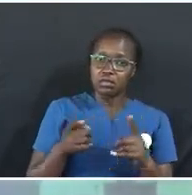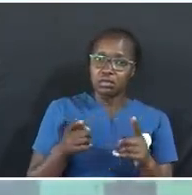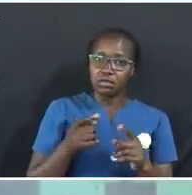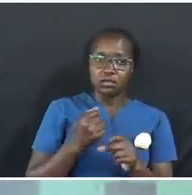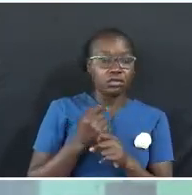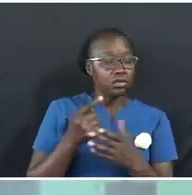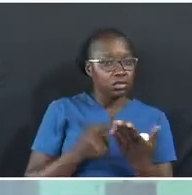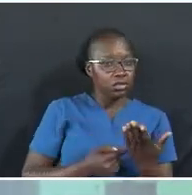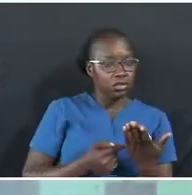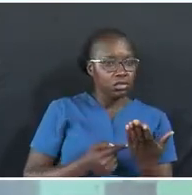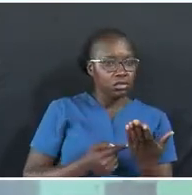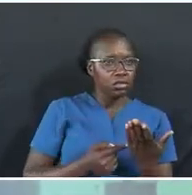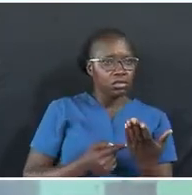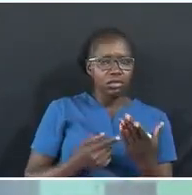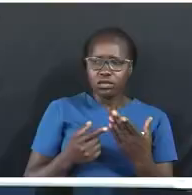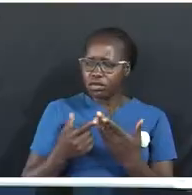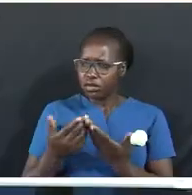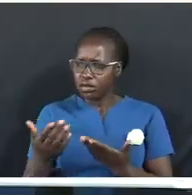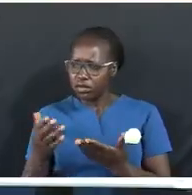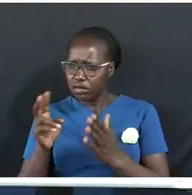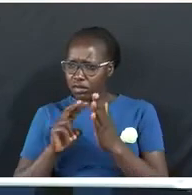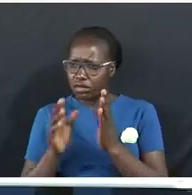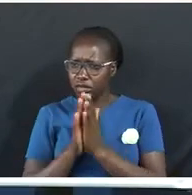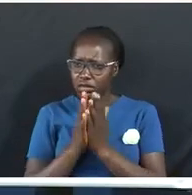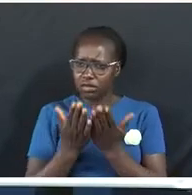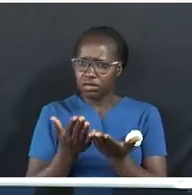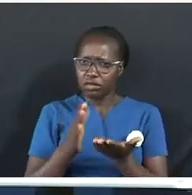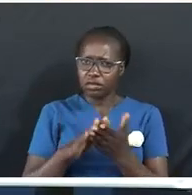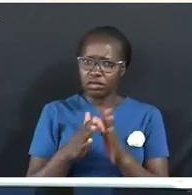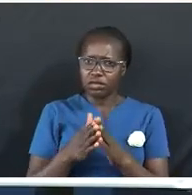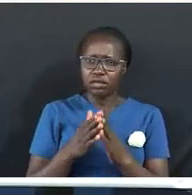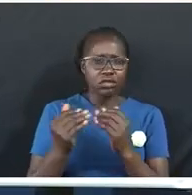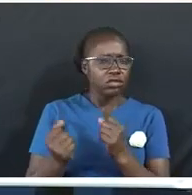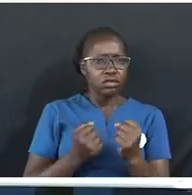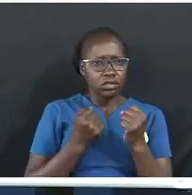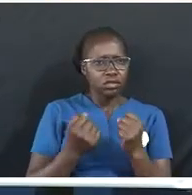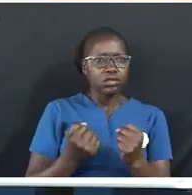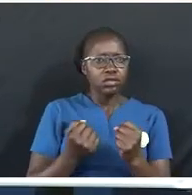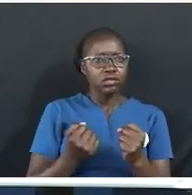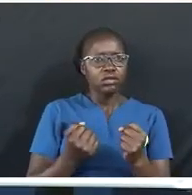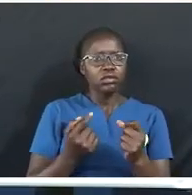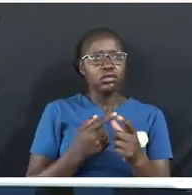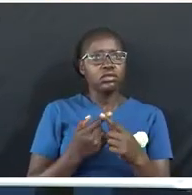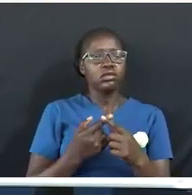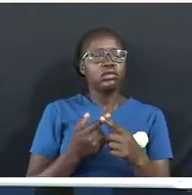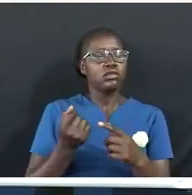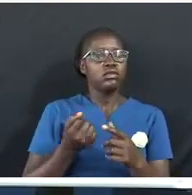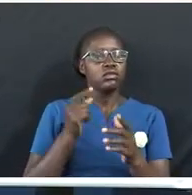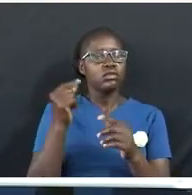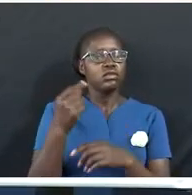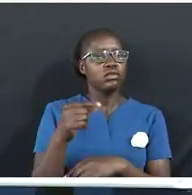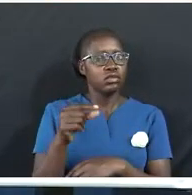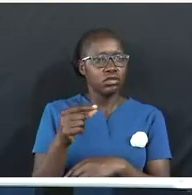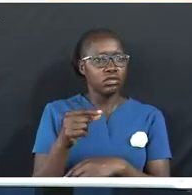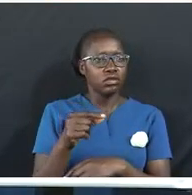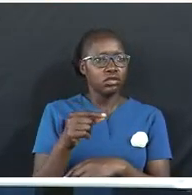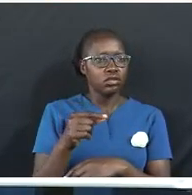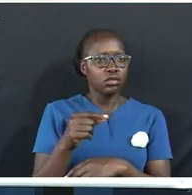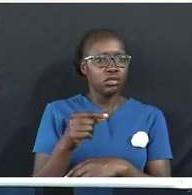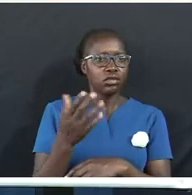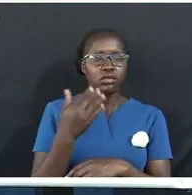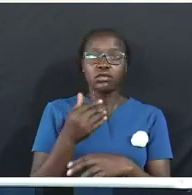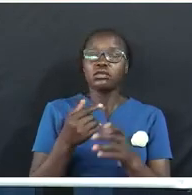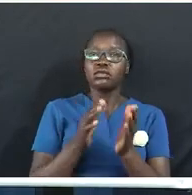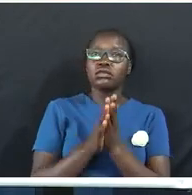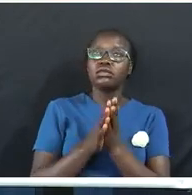go to the Spirit of Prophecy, they read the books, they become energetic, they understand the gospel, they cannot wait, they are